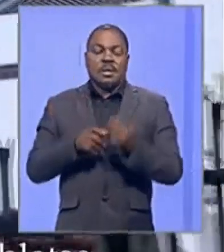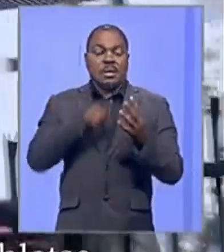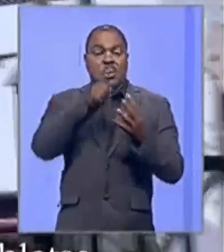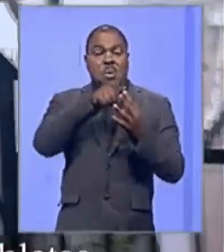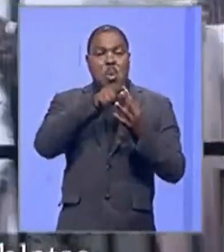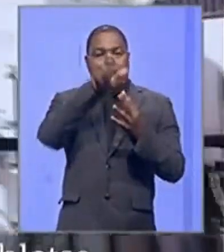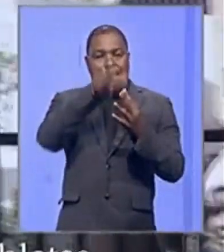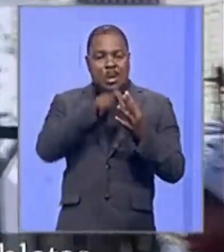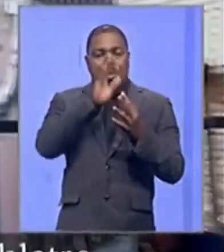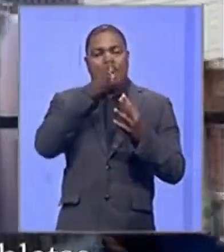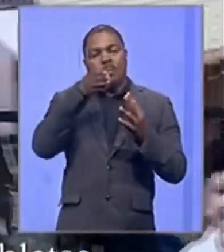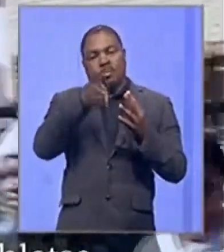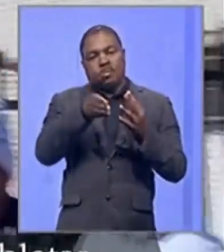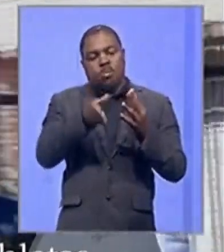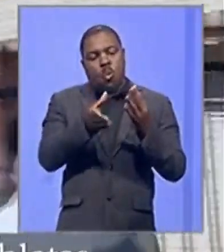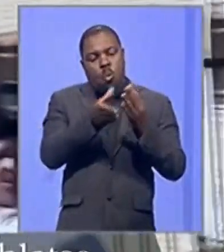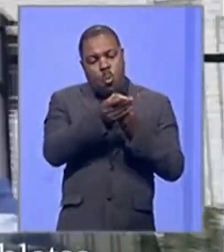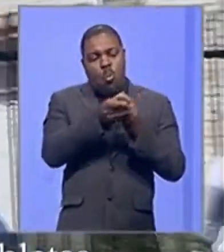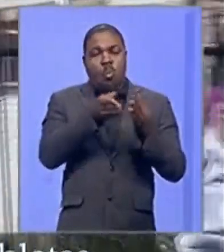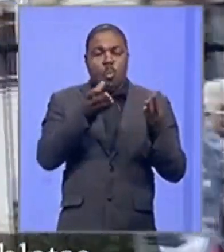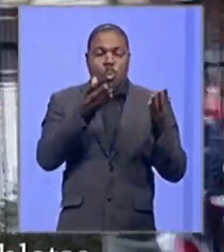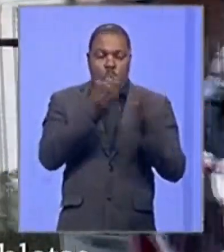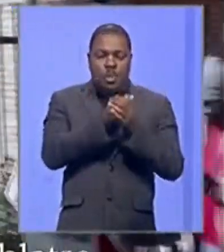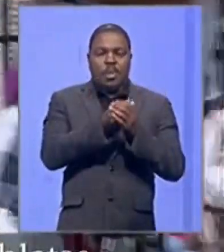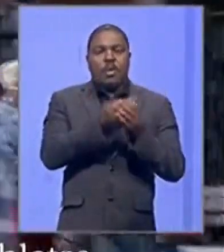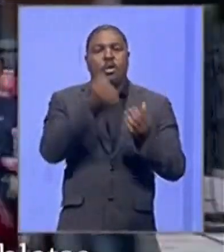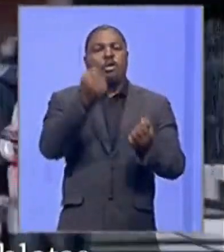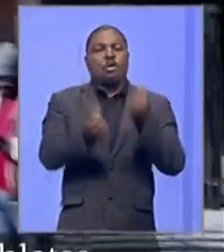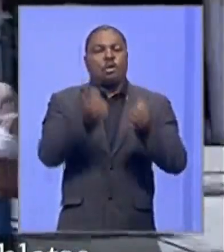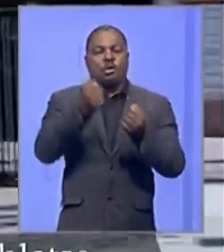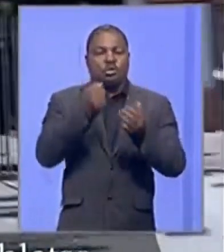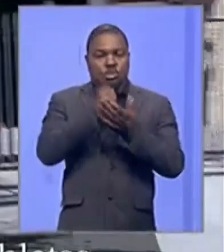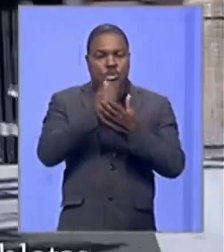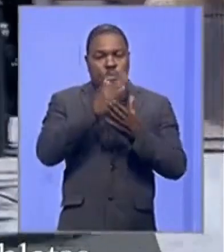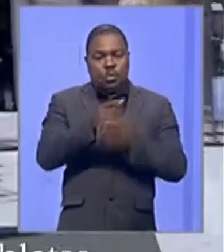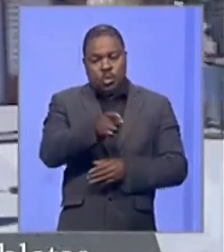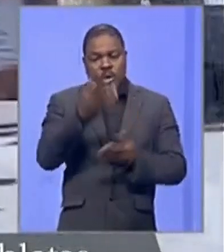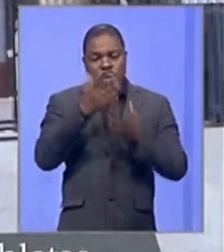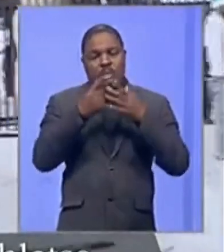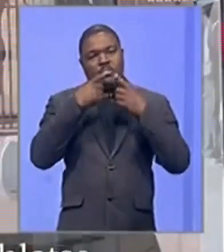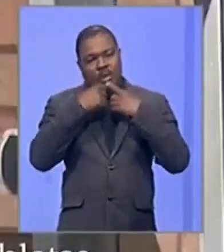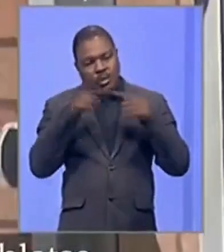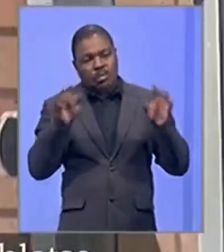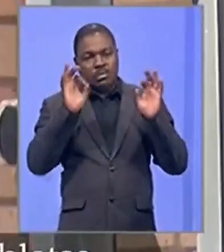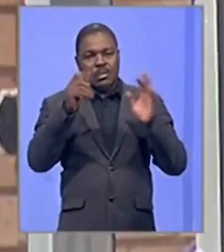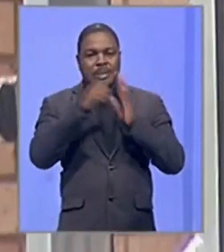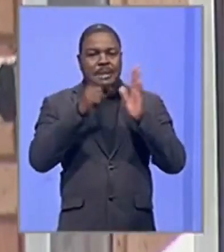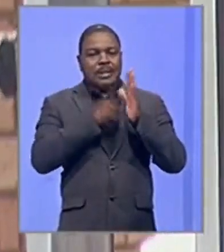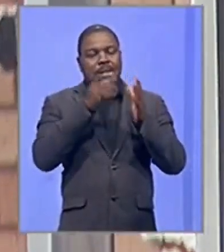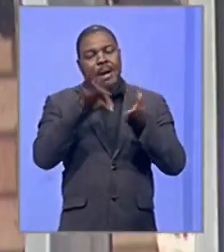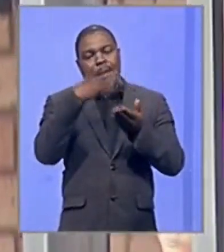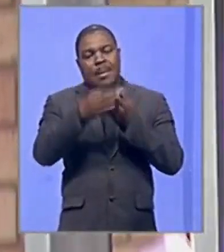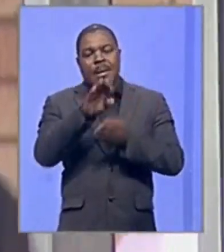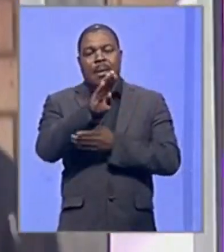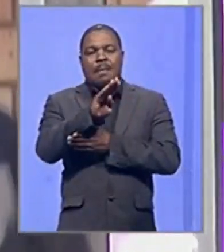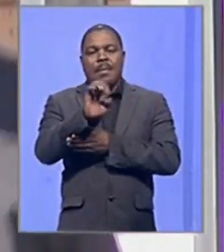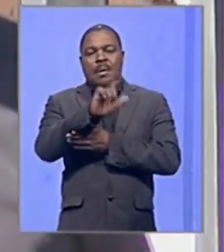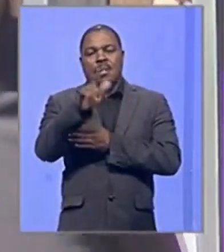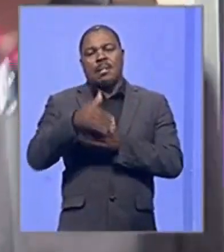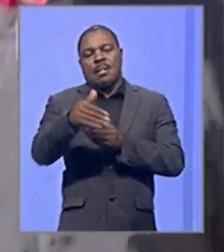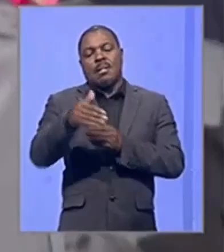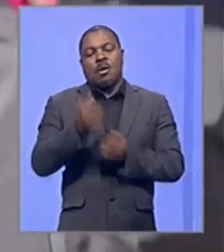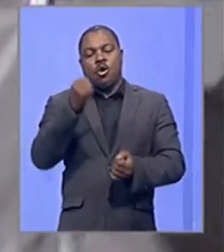solofetse go tlhagelela le babelaelwa ba bangwe ba le bararo gore kgotlatshekelo e kgone go rebola letlha la kopo ya beile. Kgetsi buseditswe morago go fitlha